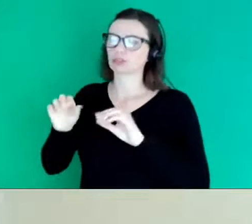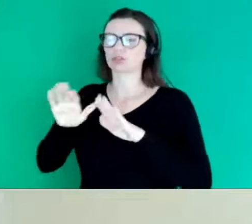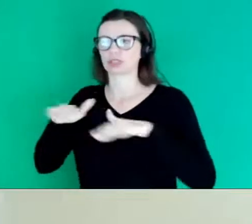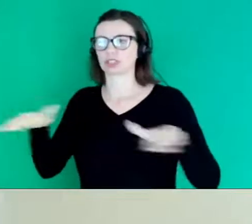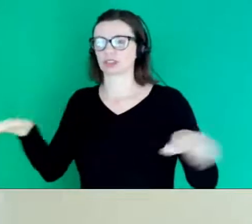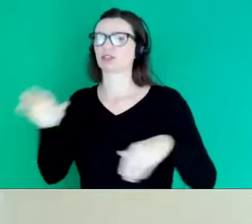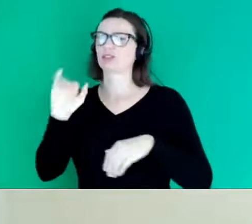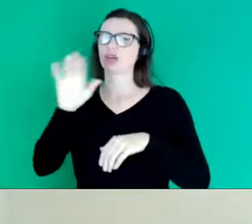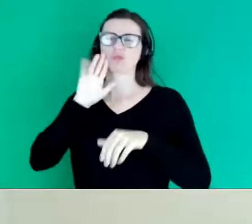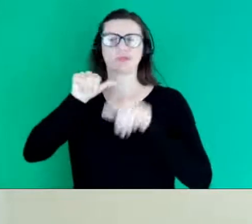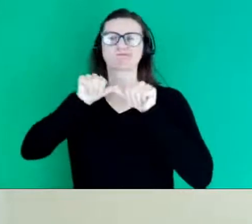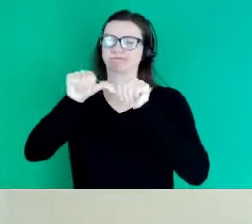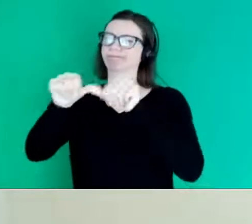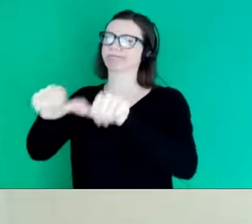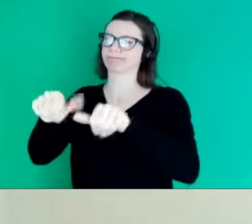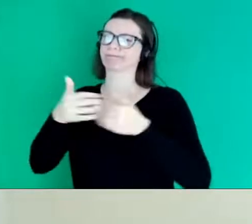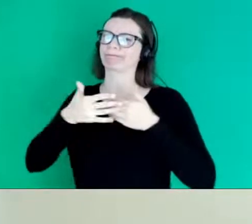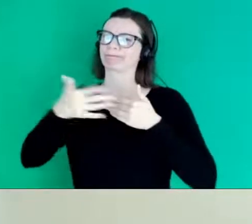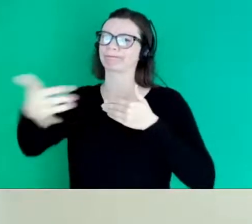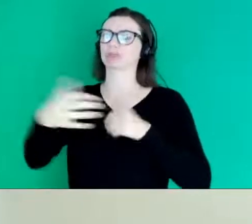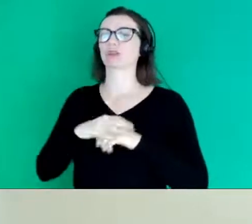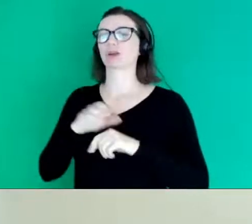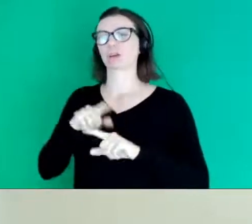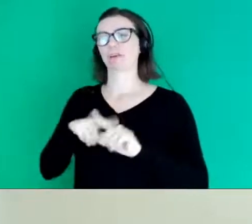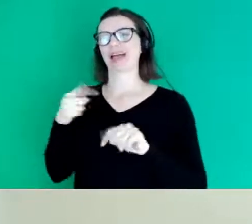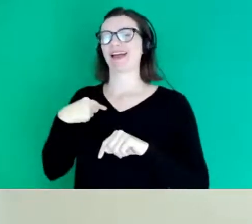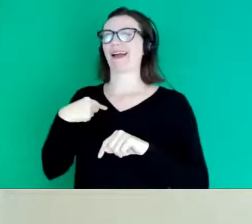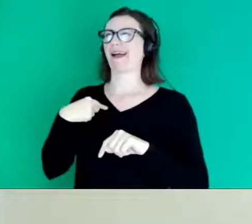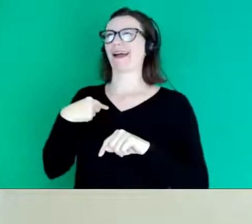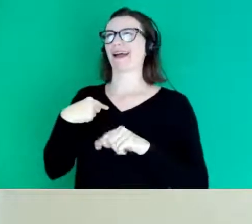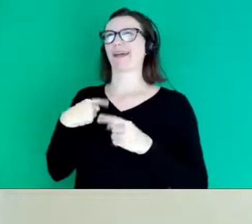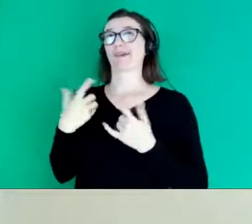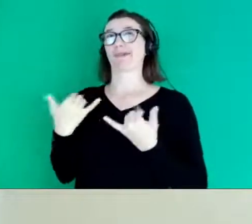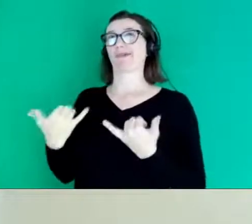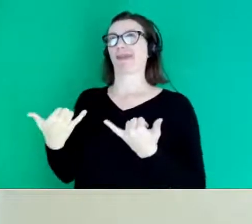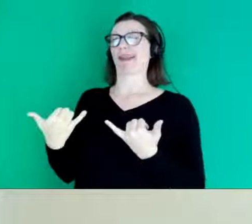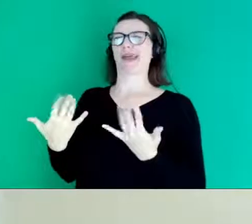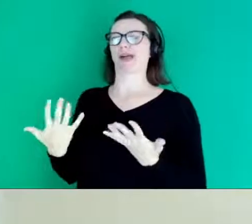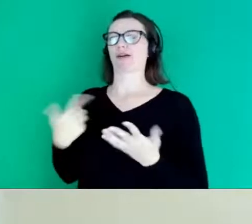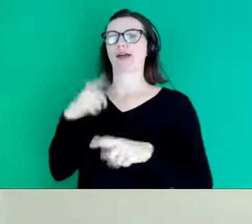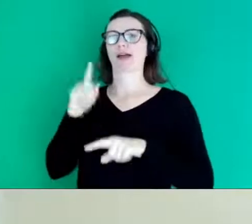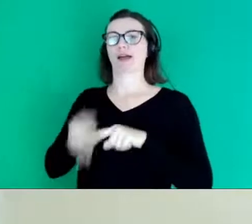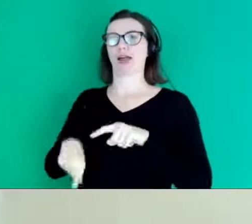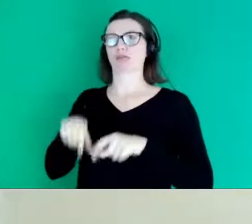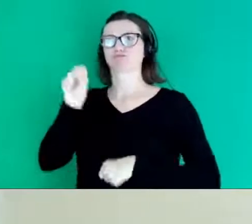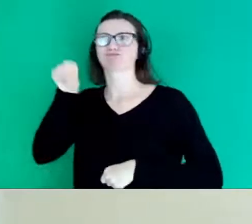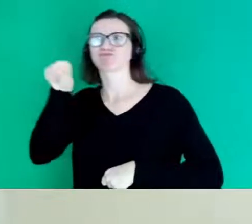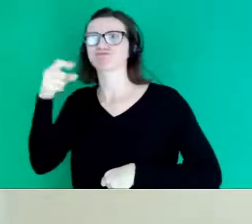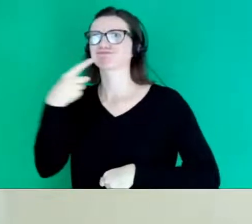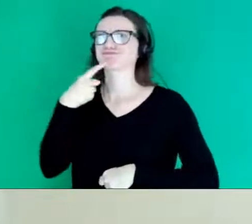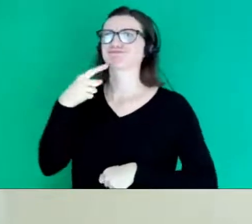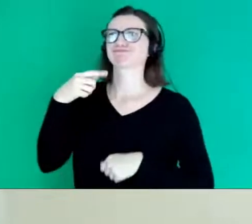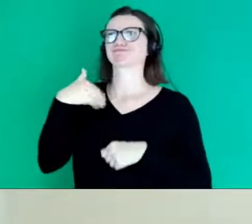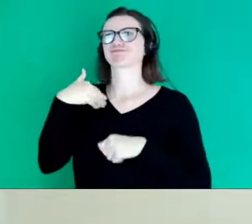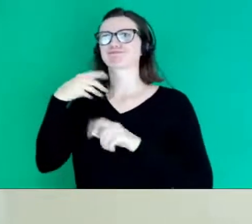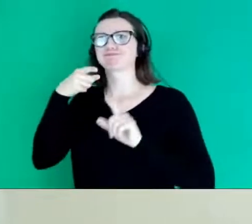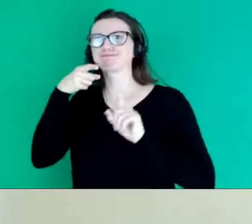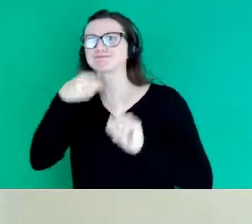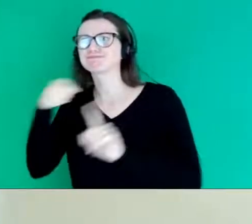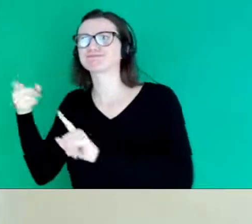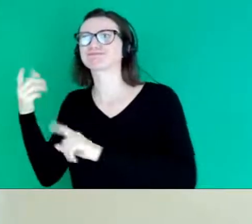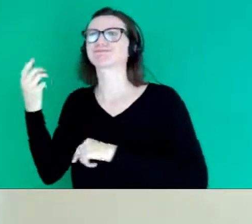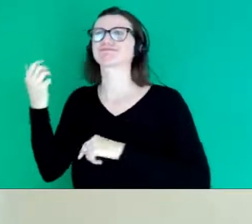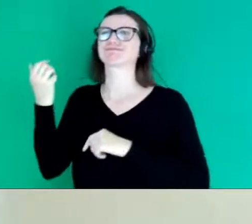for a while. But I can't say at this point with certainty that there are any specific things that bring